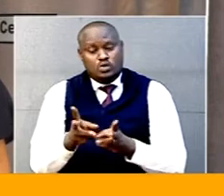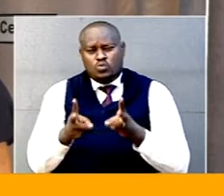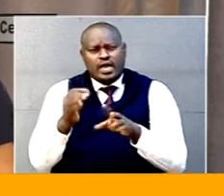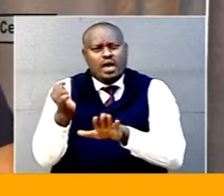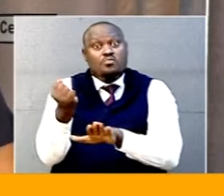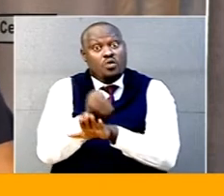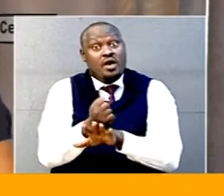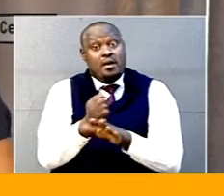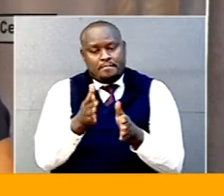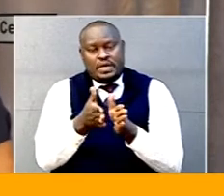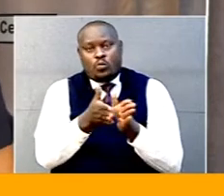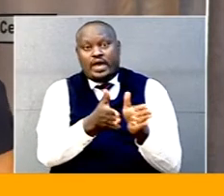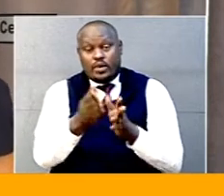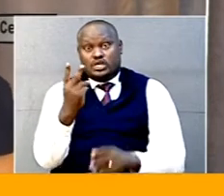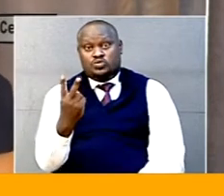You're asking for